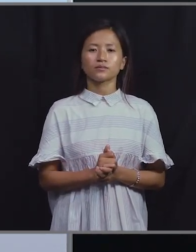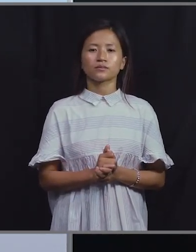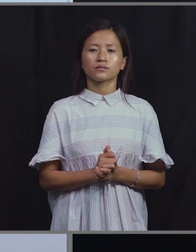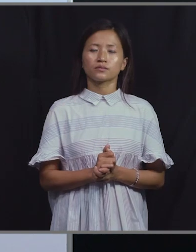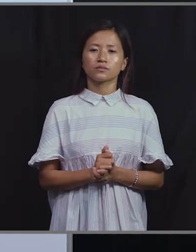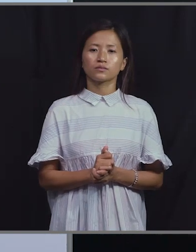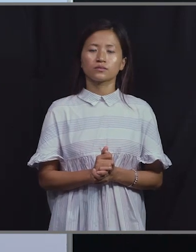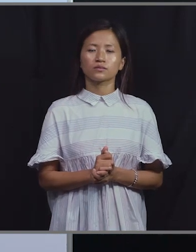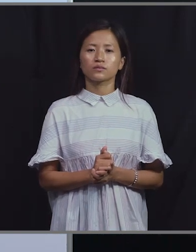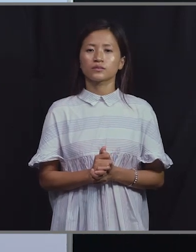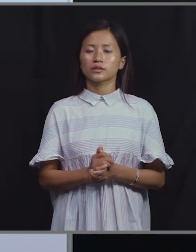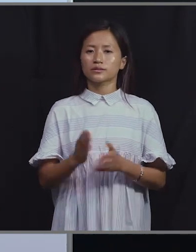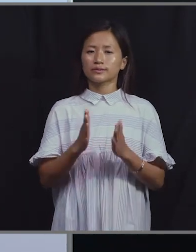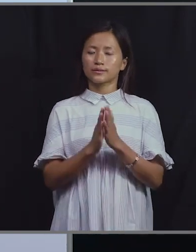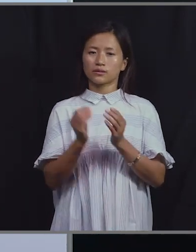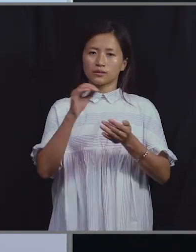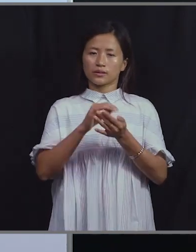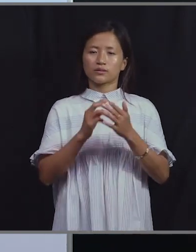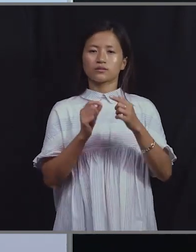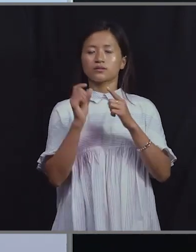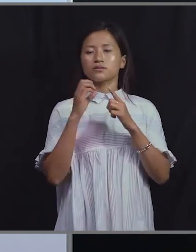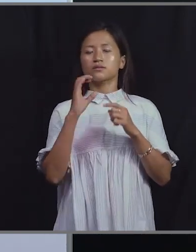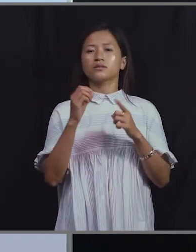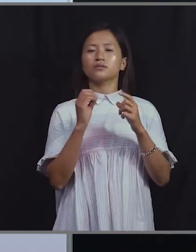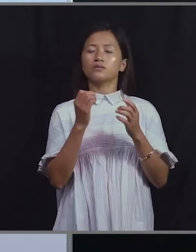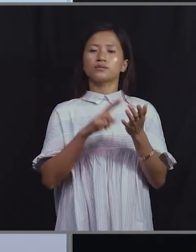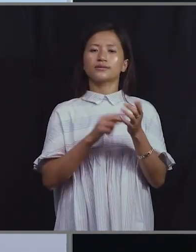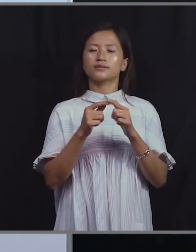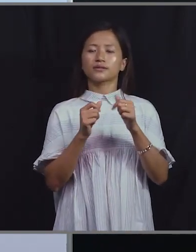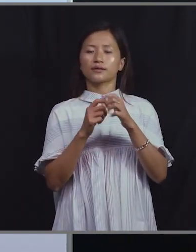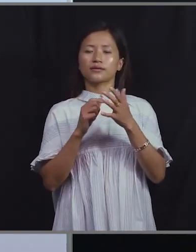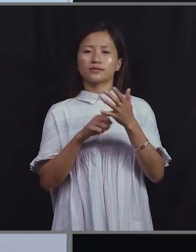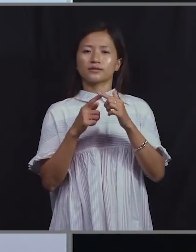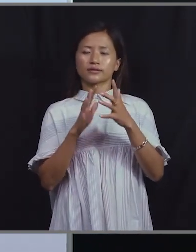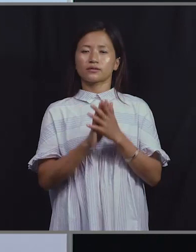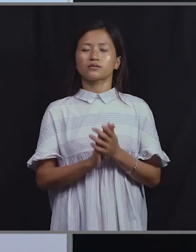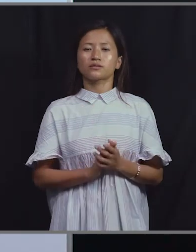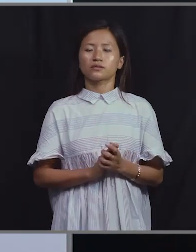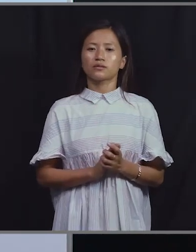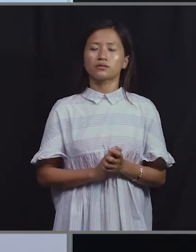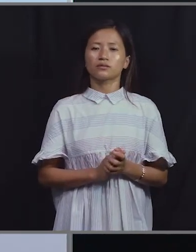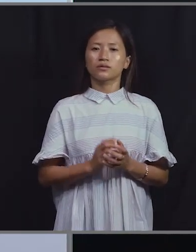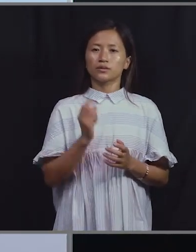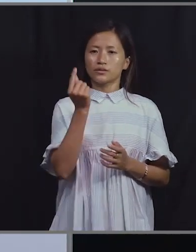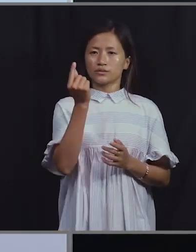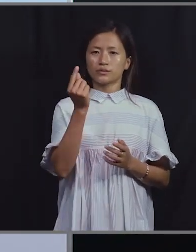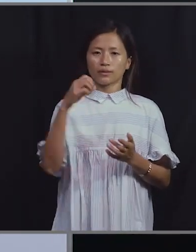Alright, this is the content of the LTBT. Okay, so in Unit